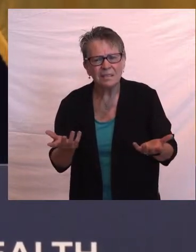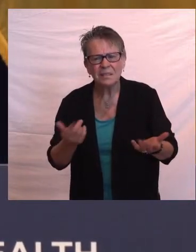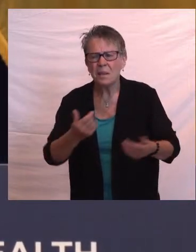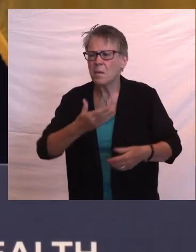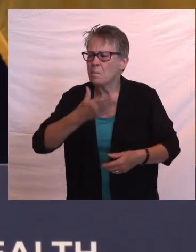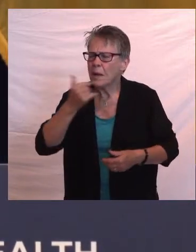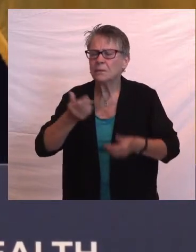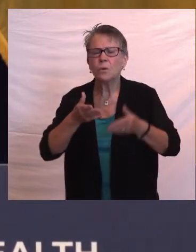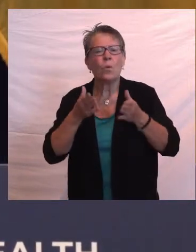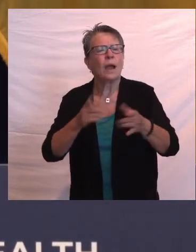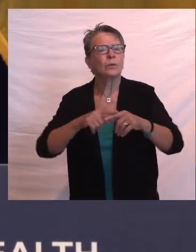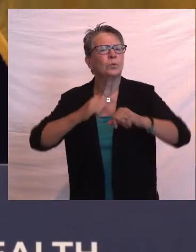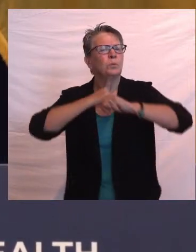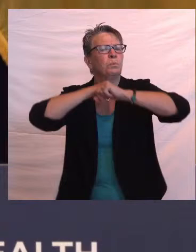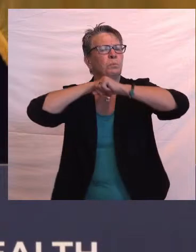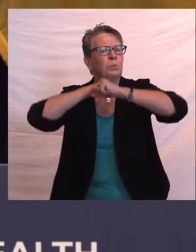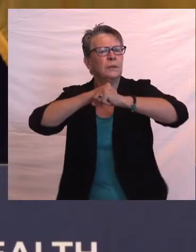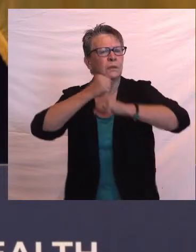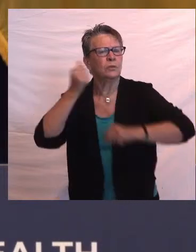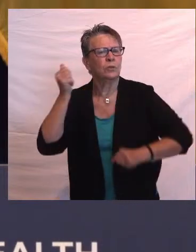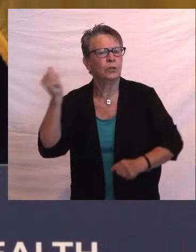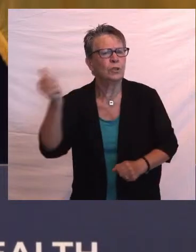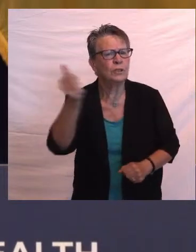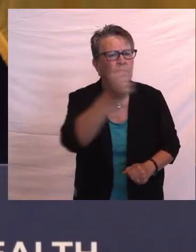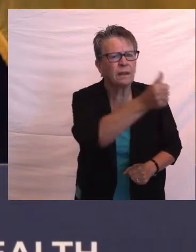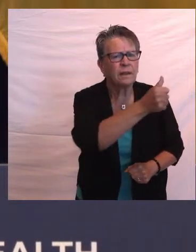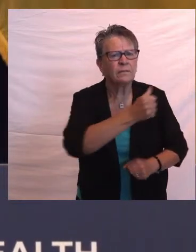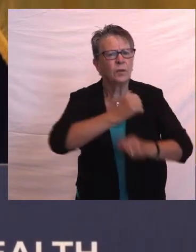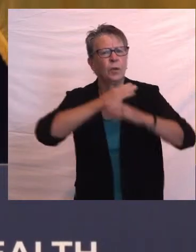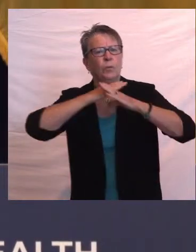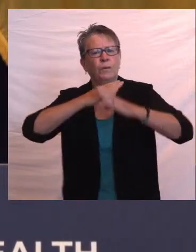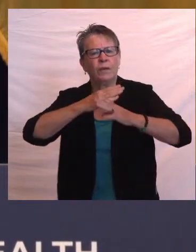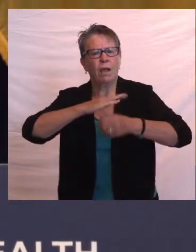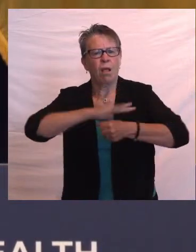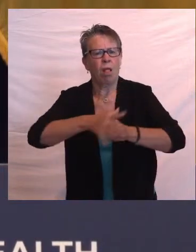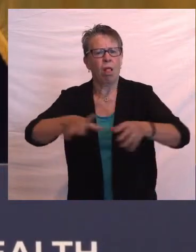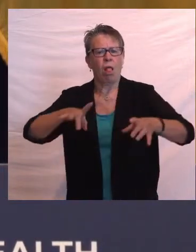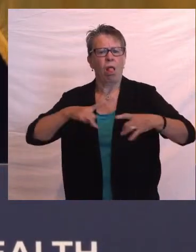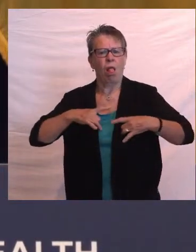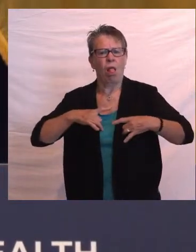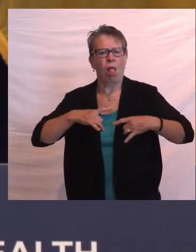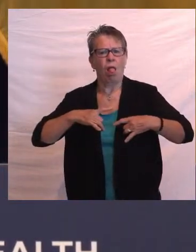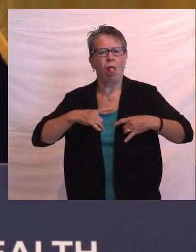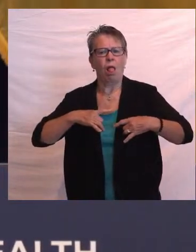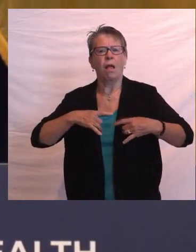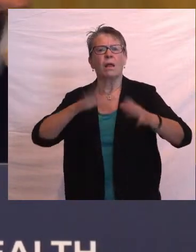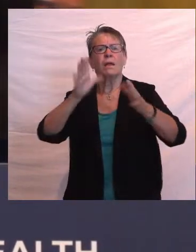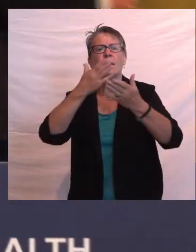And to the millions of you who have done the right thing from the bottom of our hearts, we say thank you. God bless.